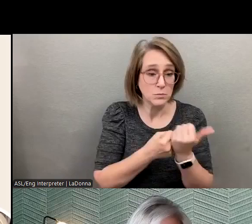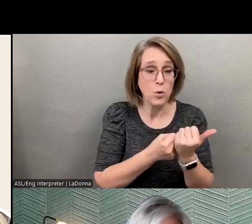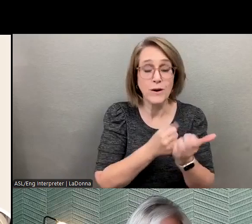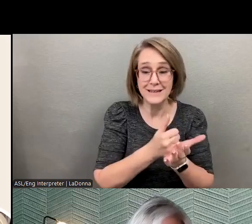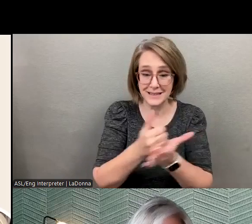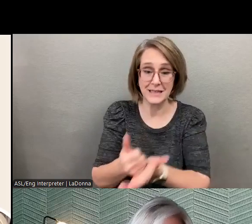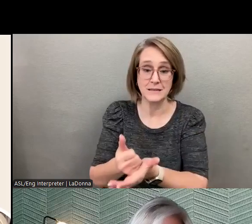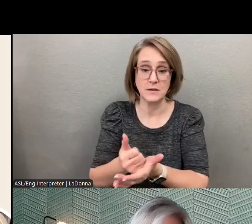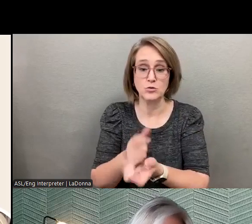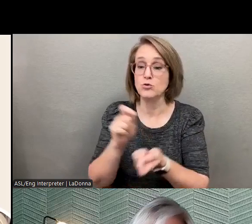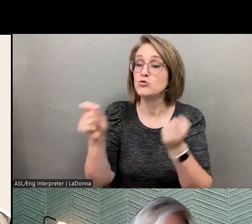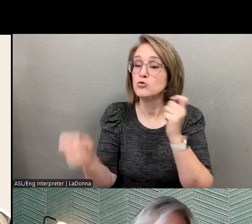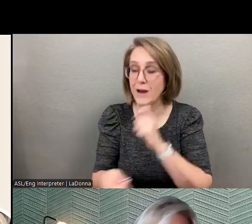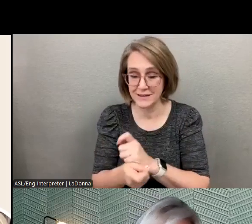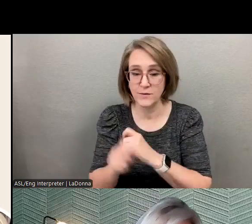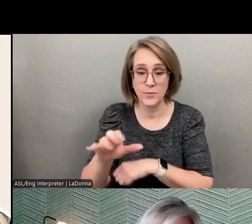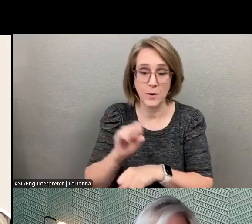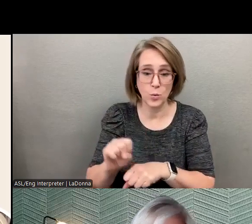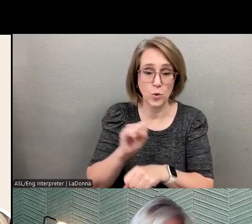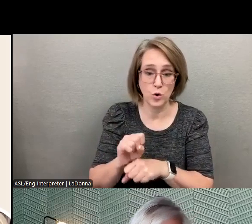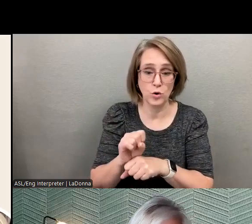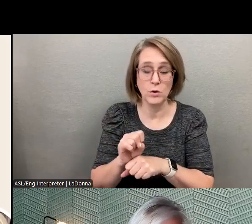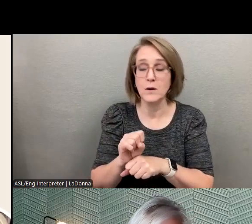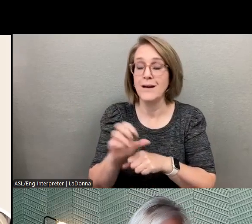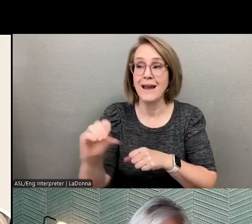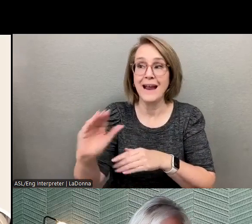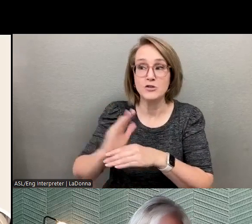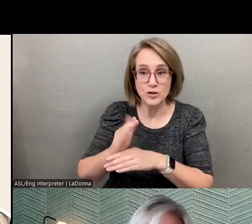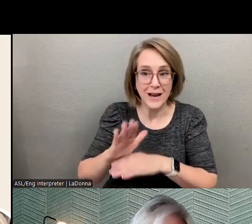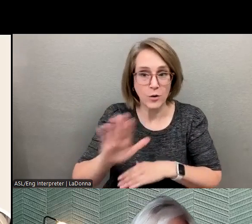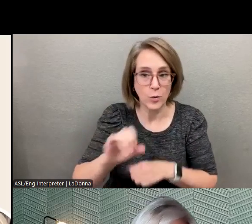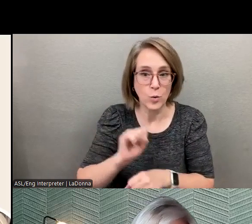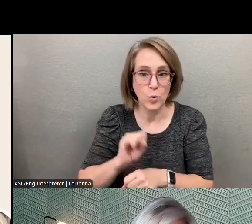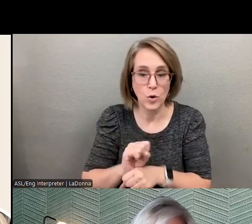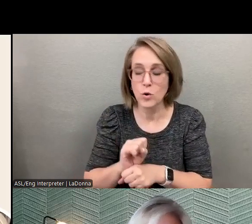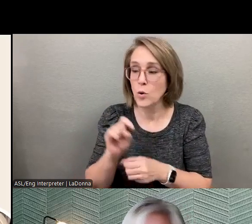across the nation and be able then to share back that transformative